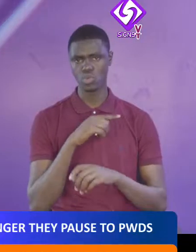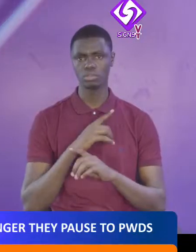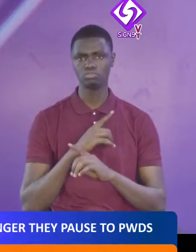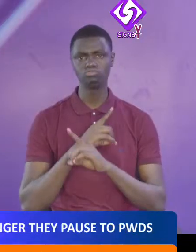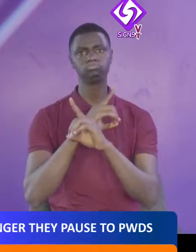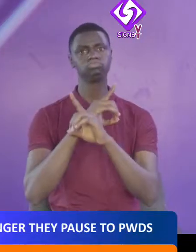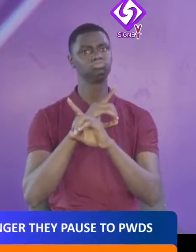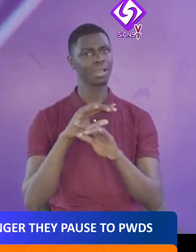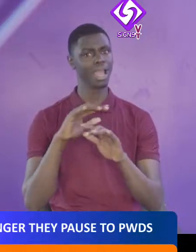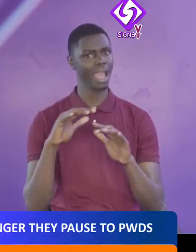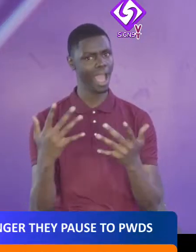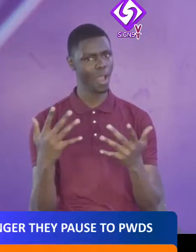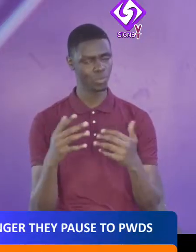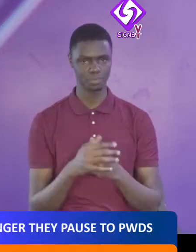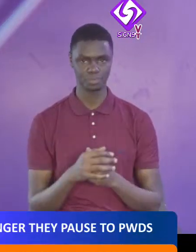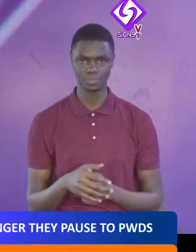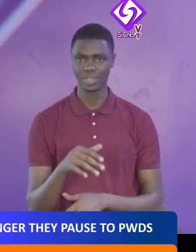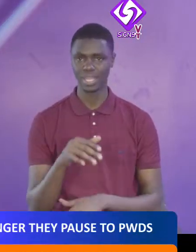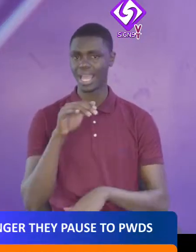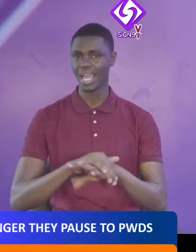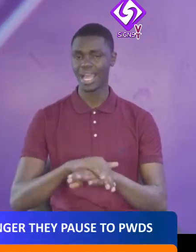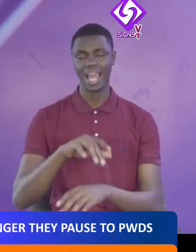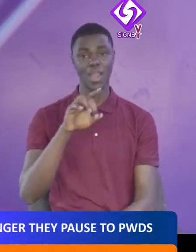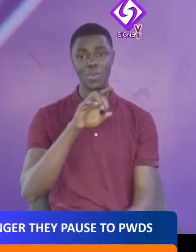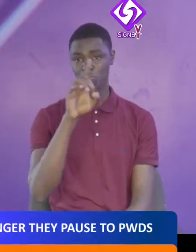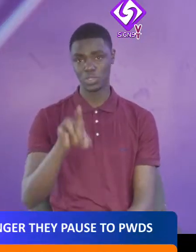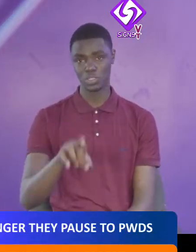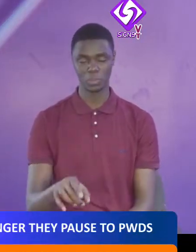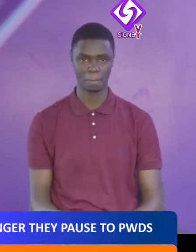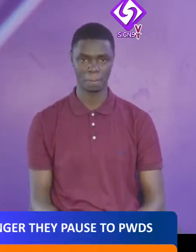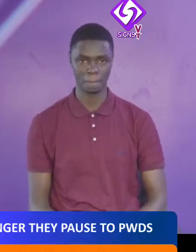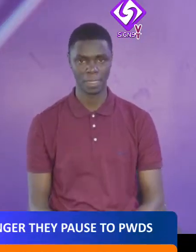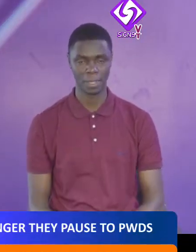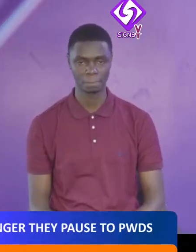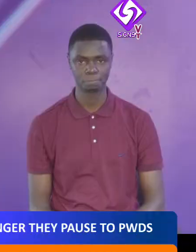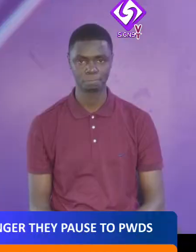Well, that's a very good question. And I